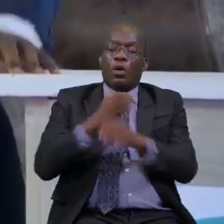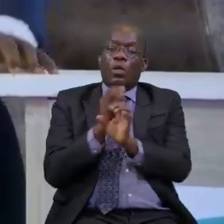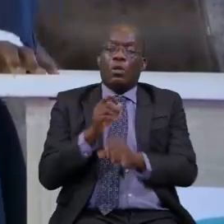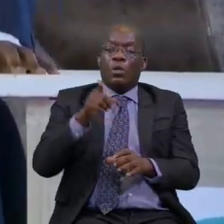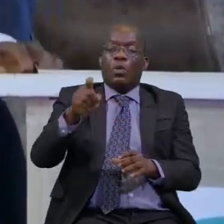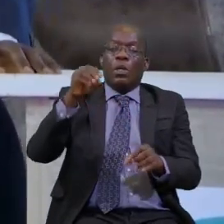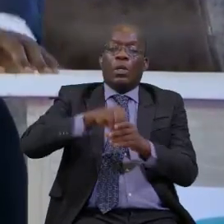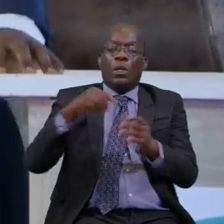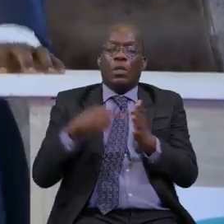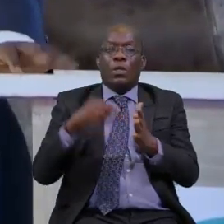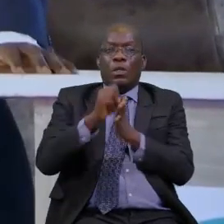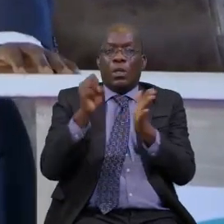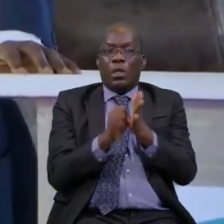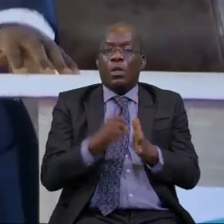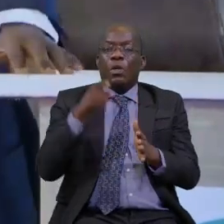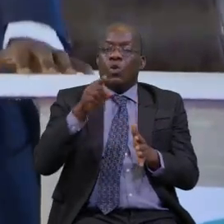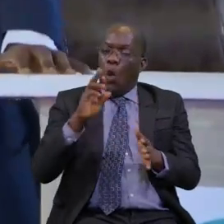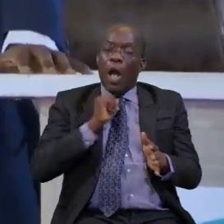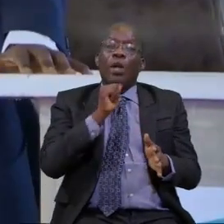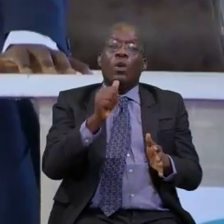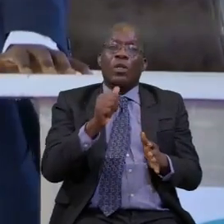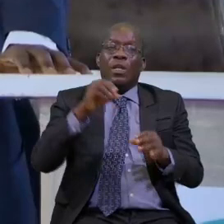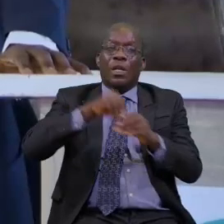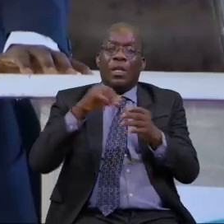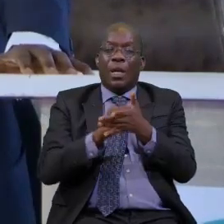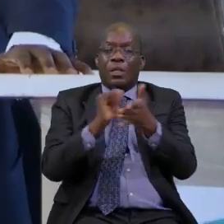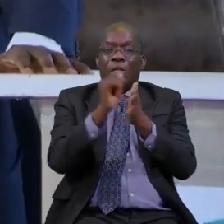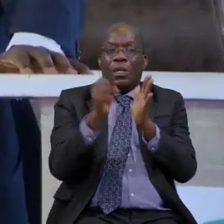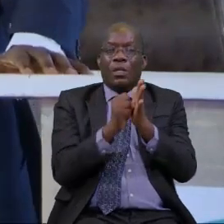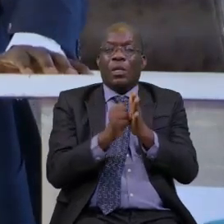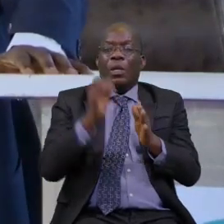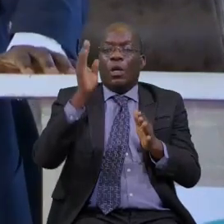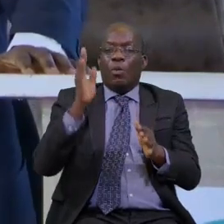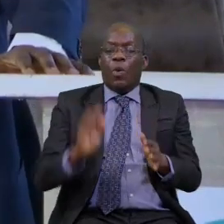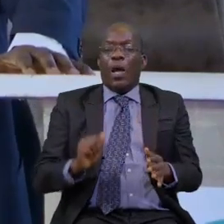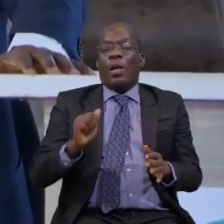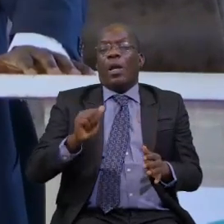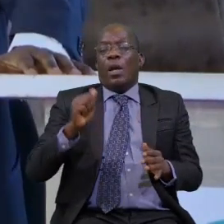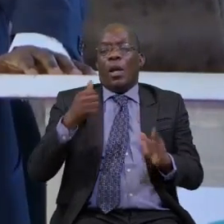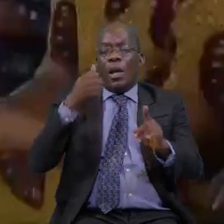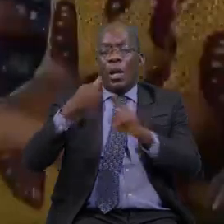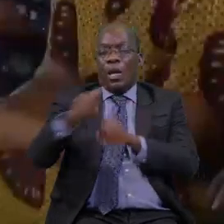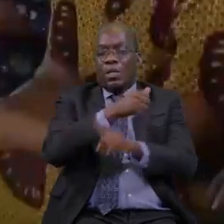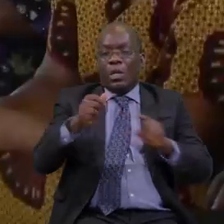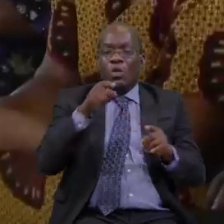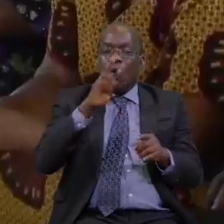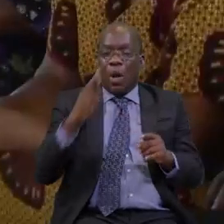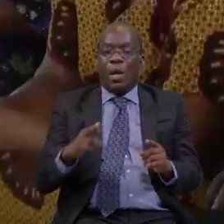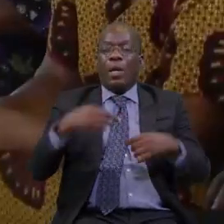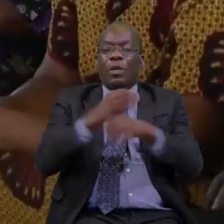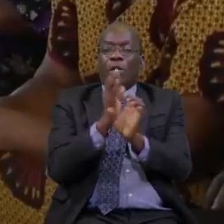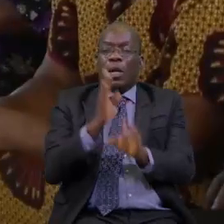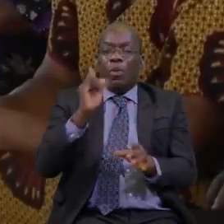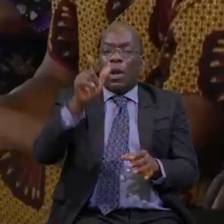state anywhere you are by accident. You are deemed of God to be here. And you will